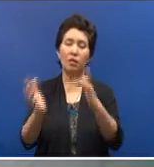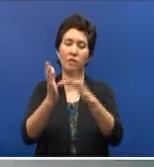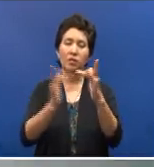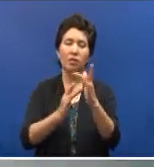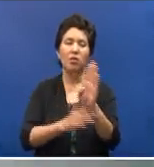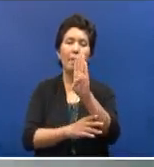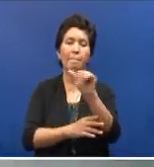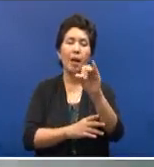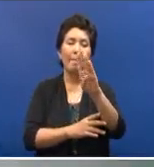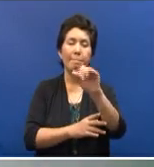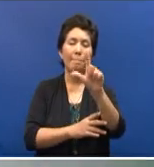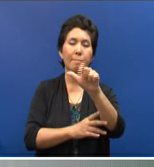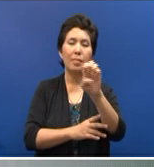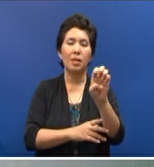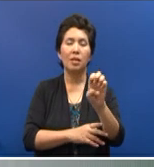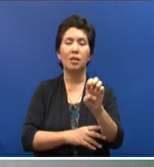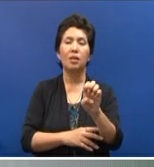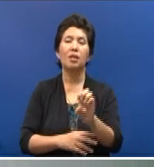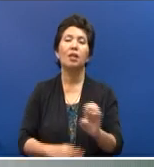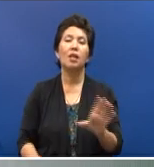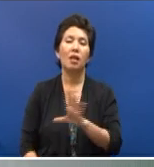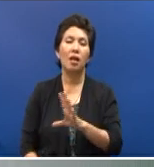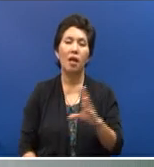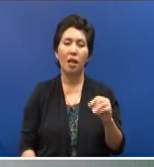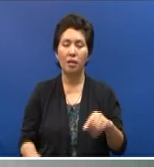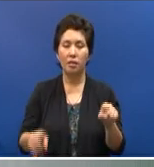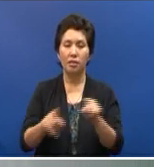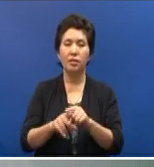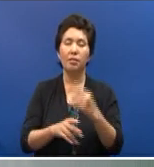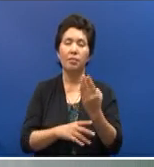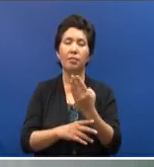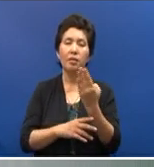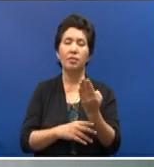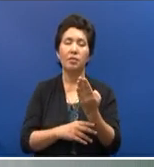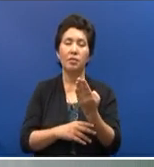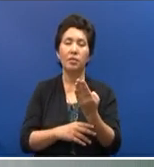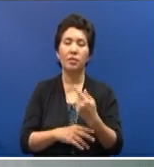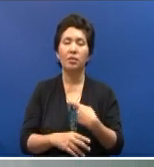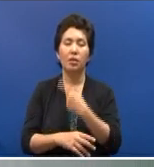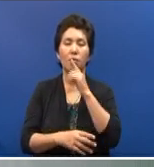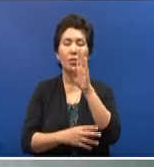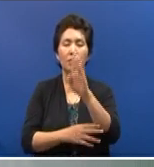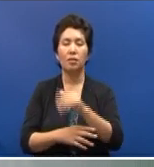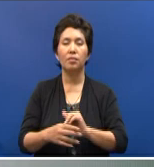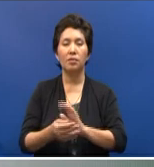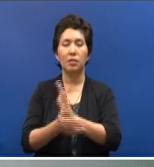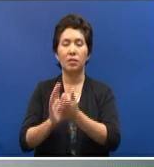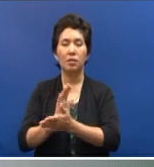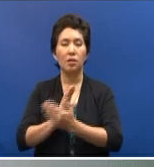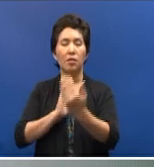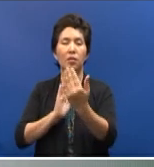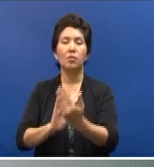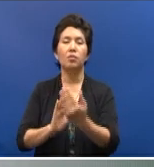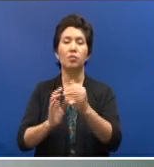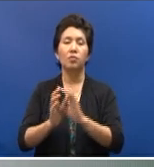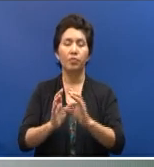Bible. Okay, an ordeal is a means of determining guilt by submitting the accused to